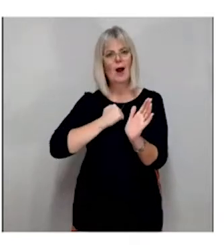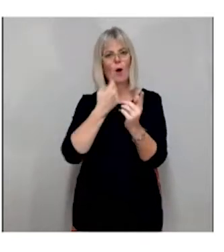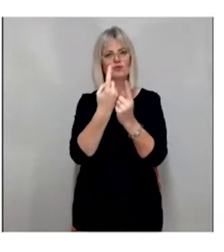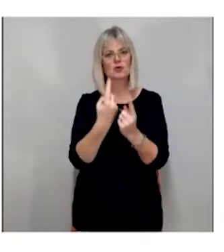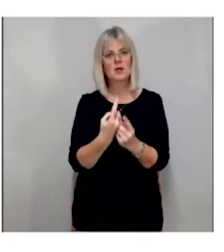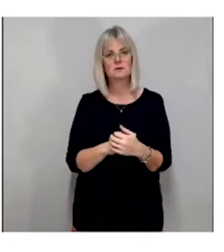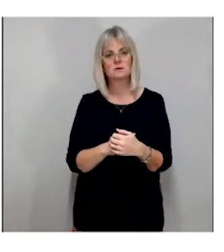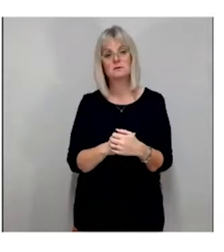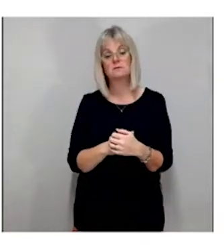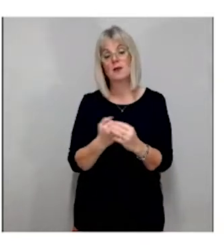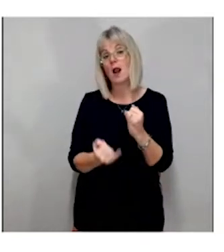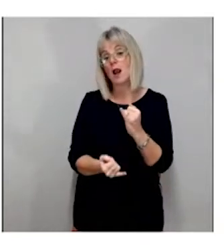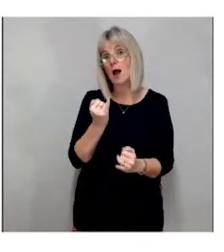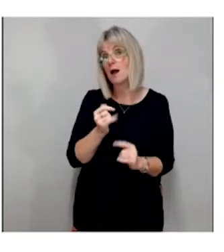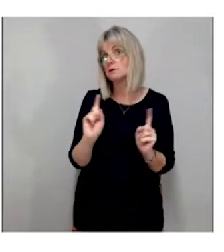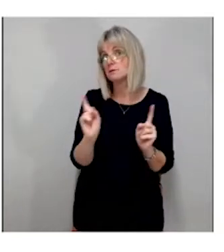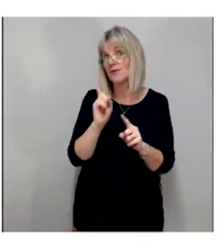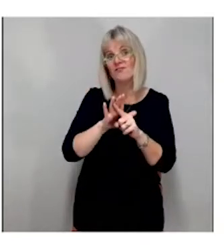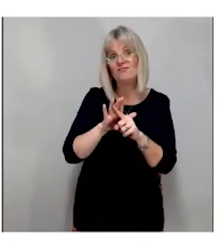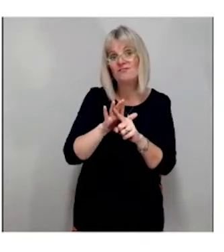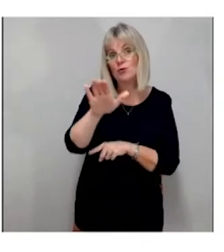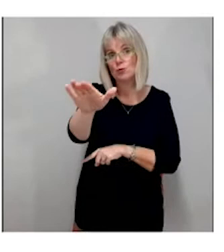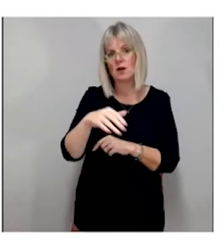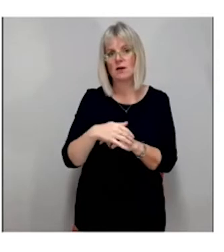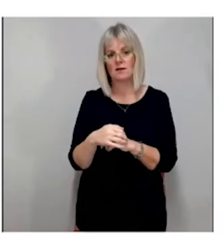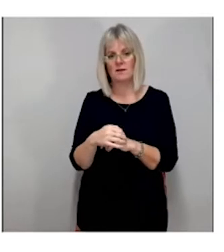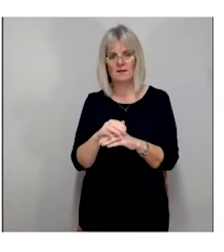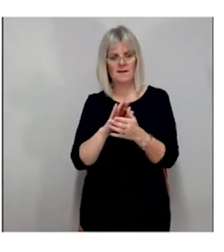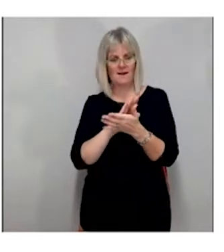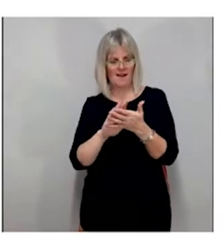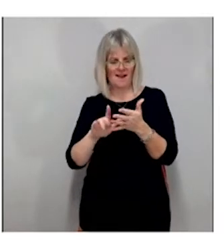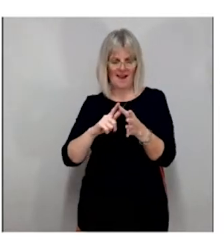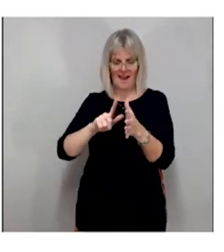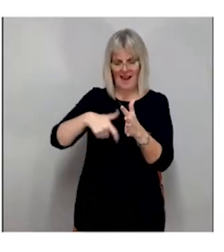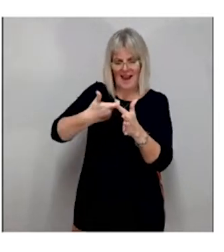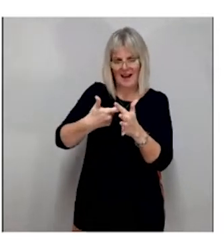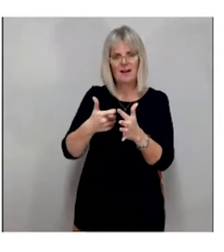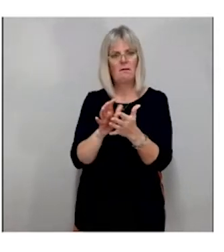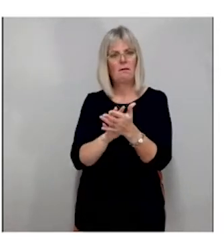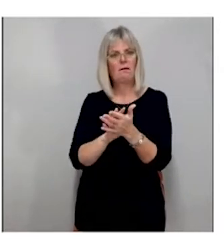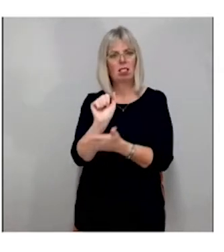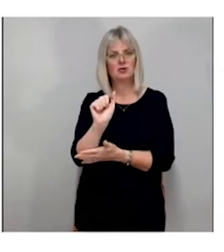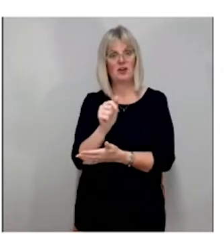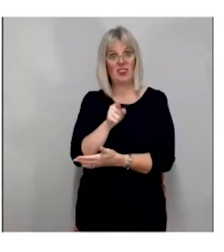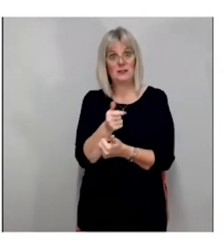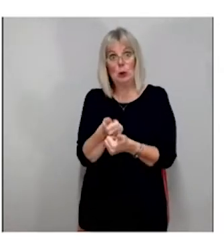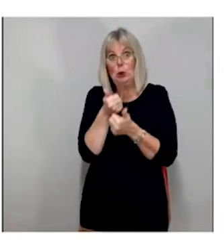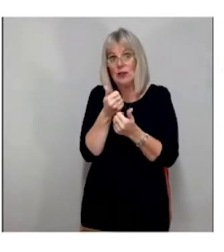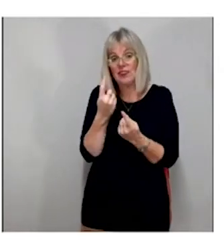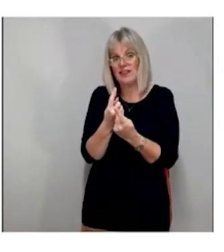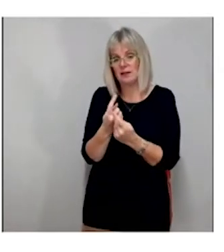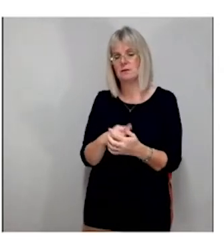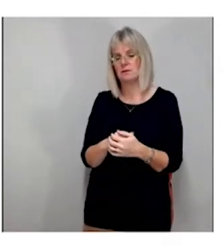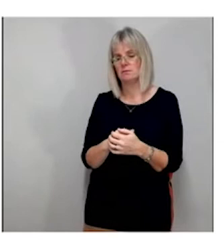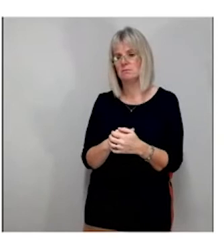future. This is creating a hack culture. Hack is a good thing. It's also bringing the power of AI to people with